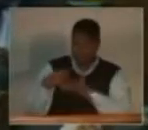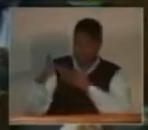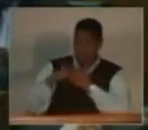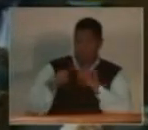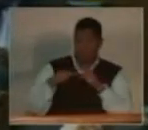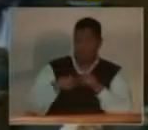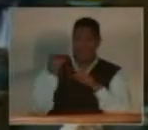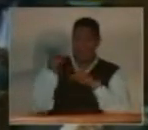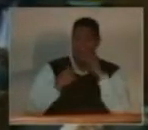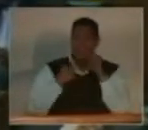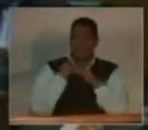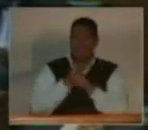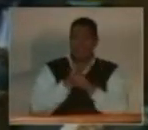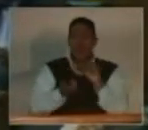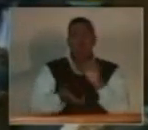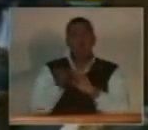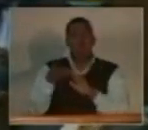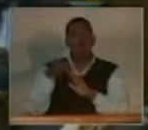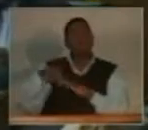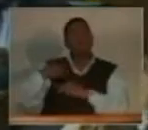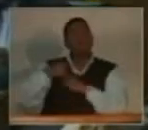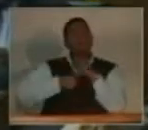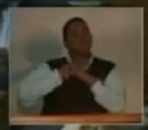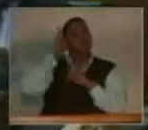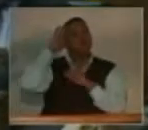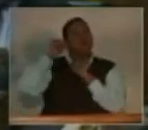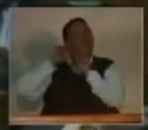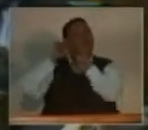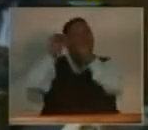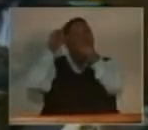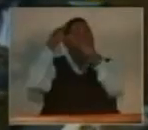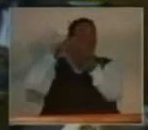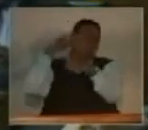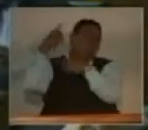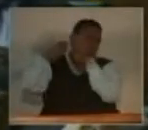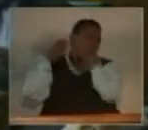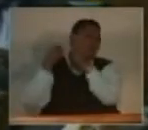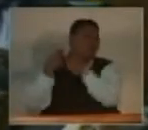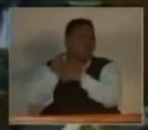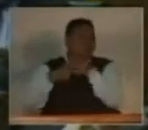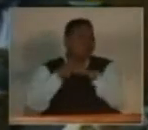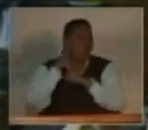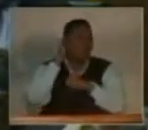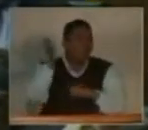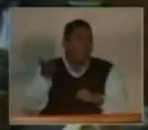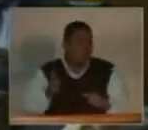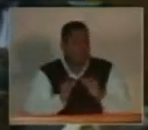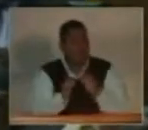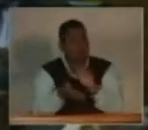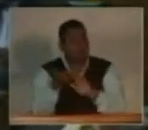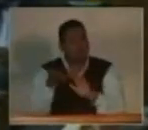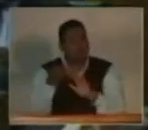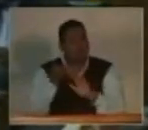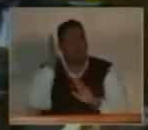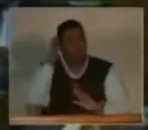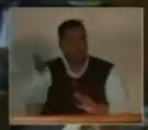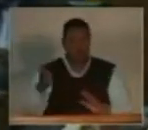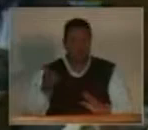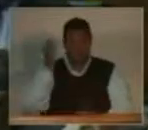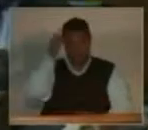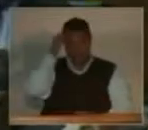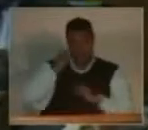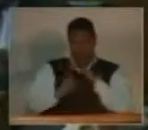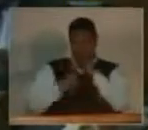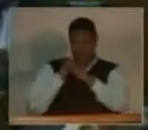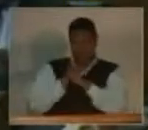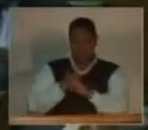has operated this year, and will continue next year as well. Also, Mr. Speaker, late last year,